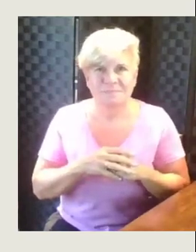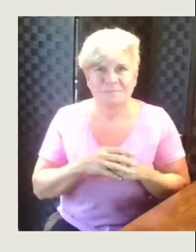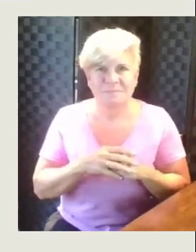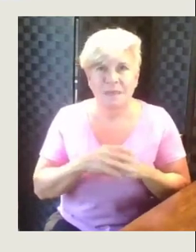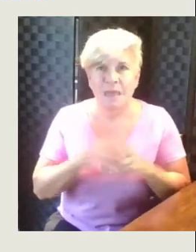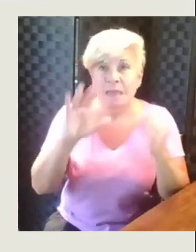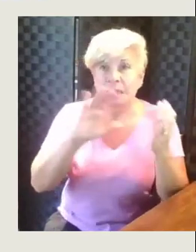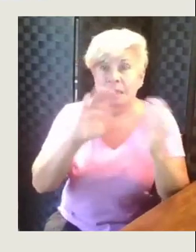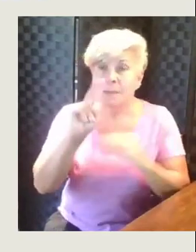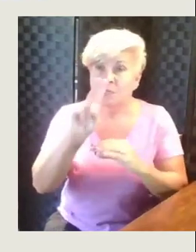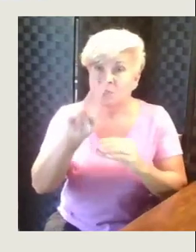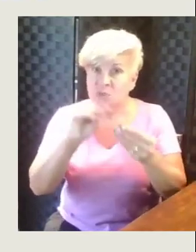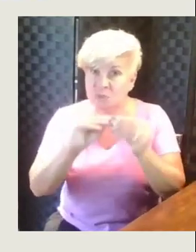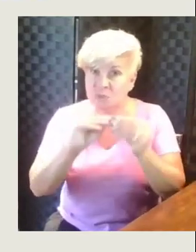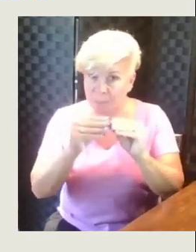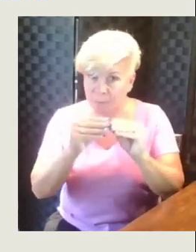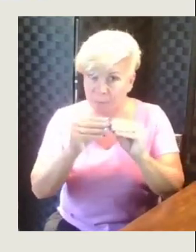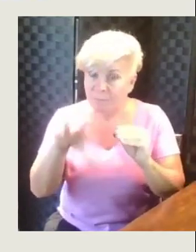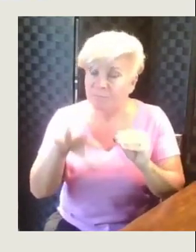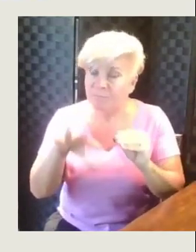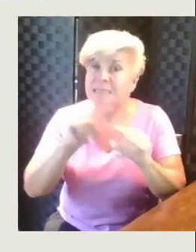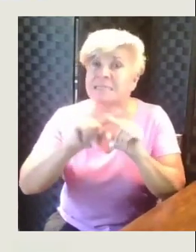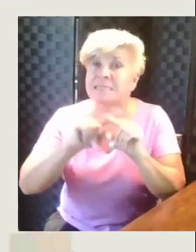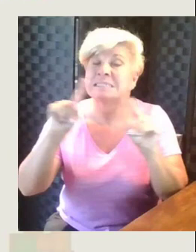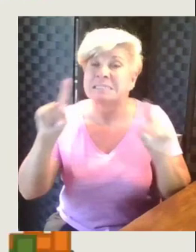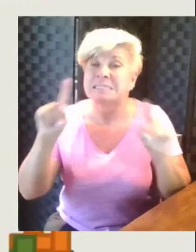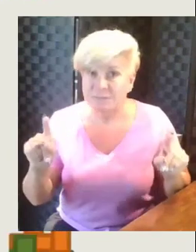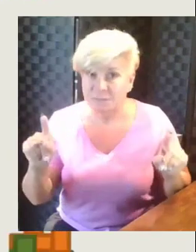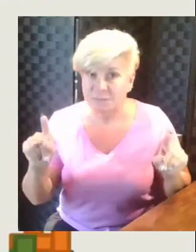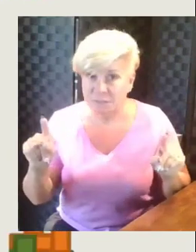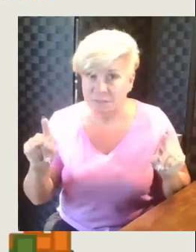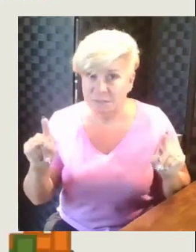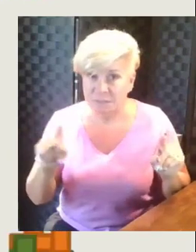When we compare 2 numbers, we find the difference.